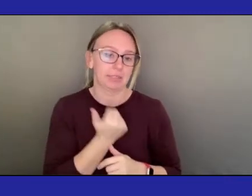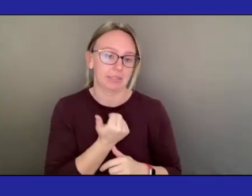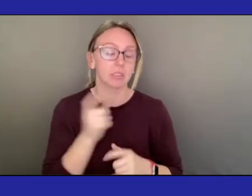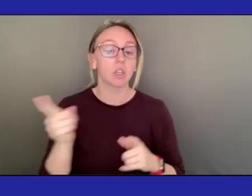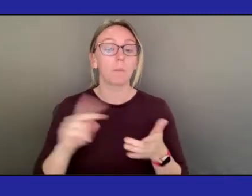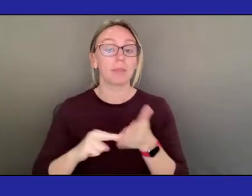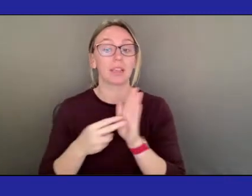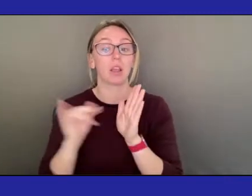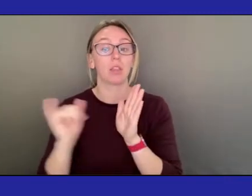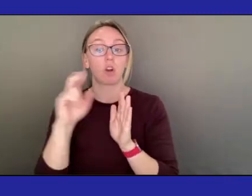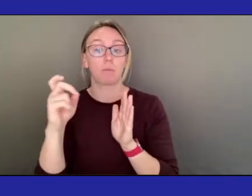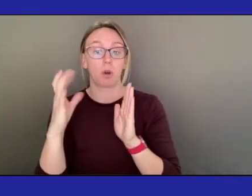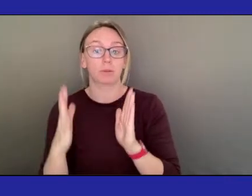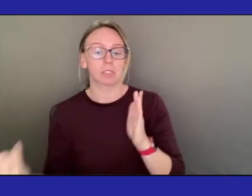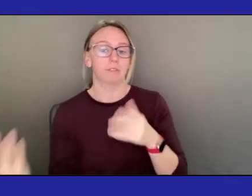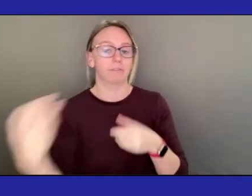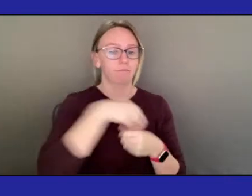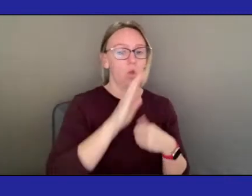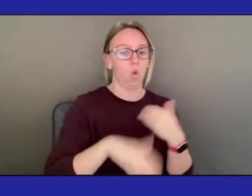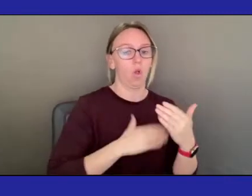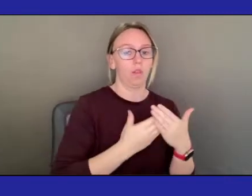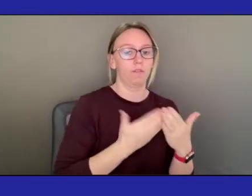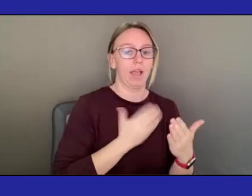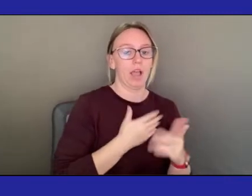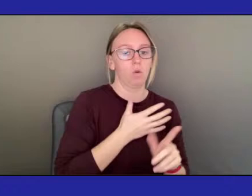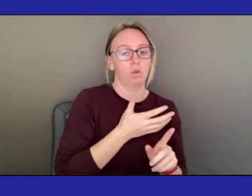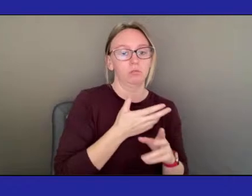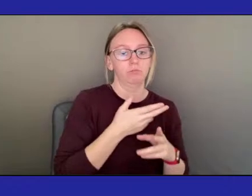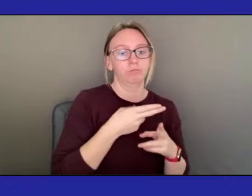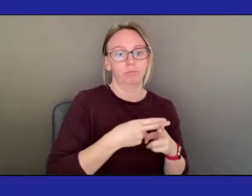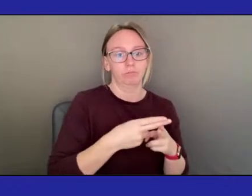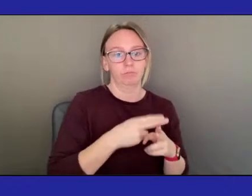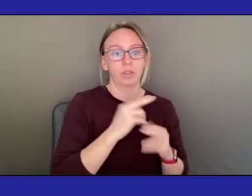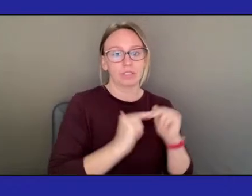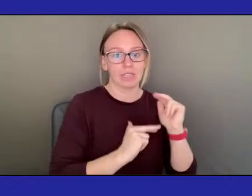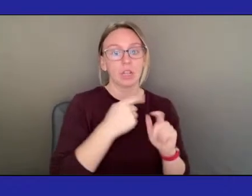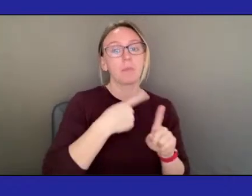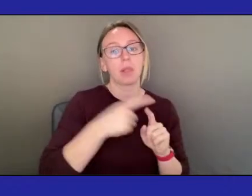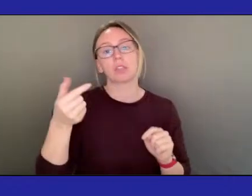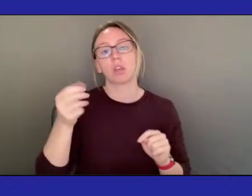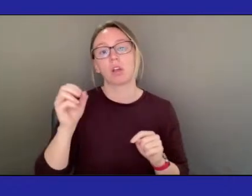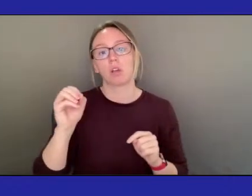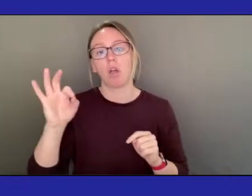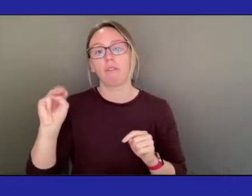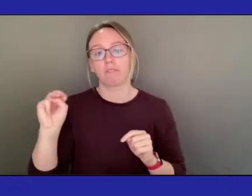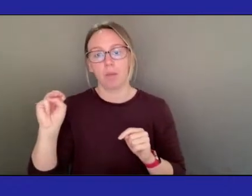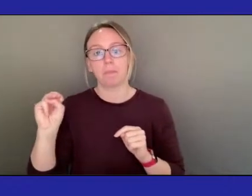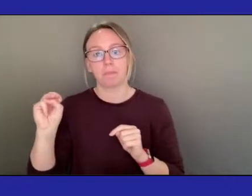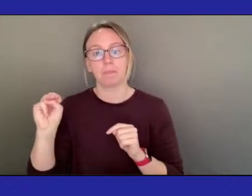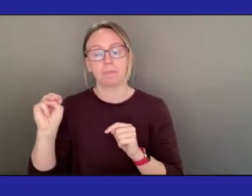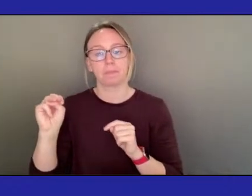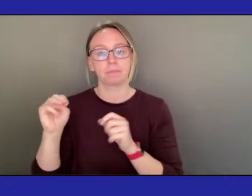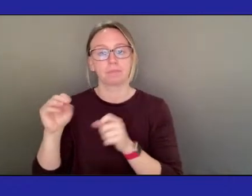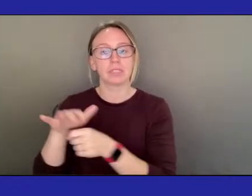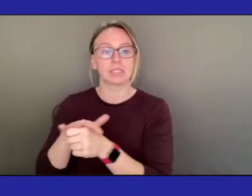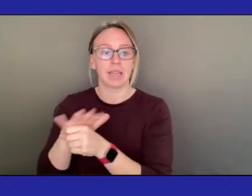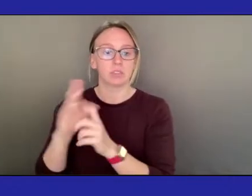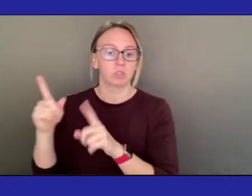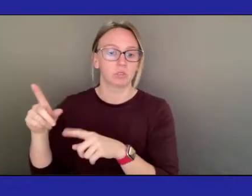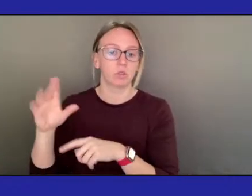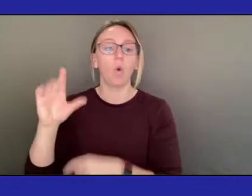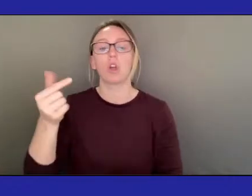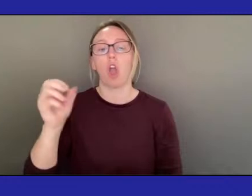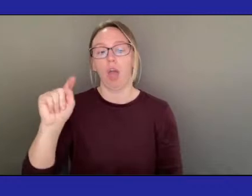our acute facilities as well as multiple Gotham sites over the past several years. And they can optimize